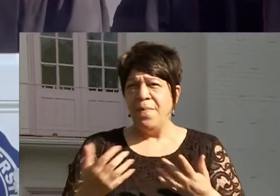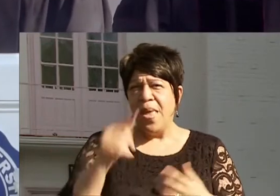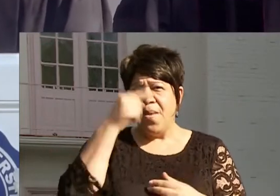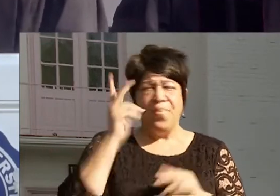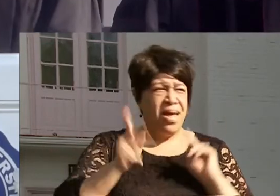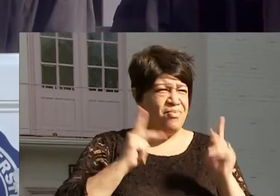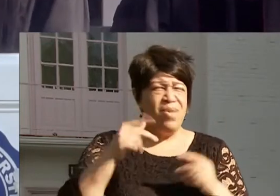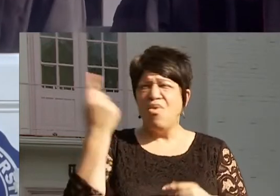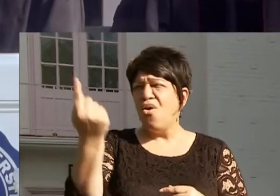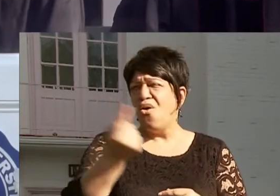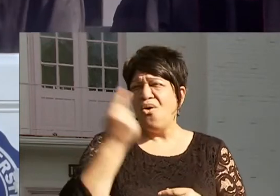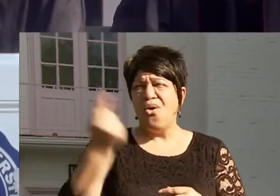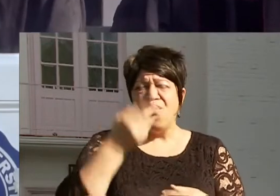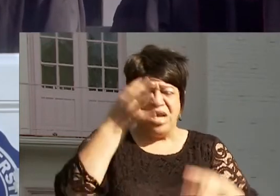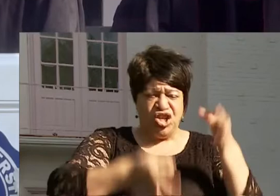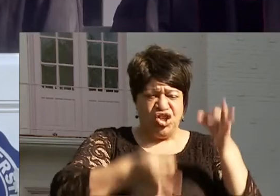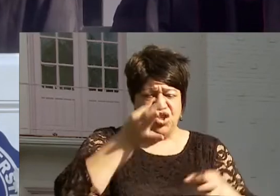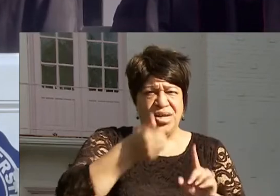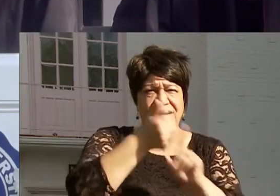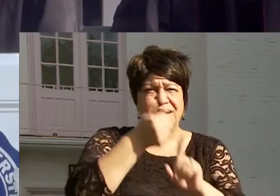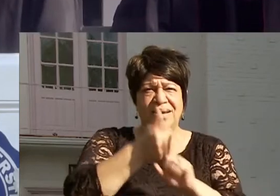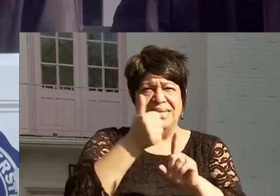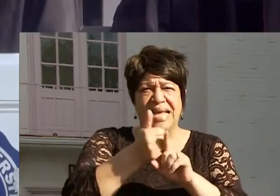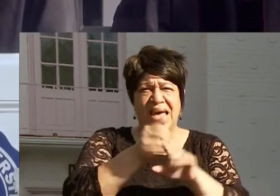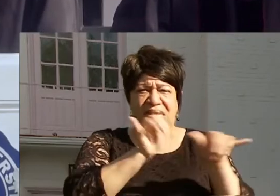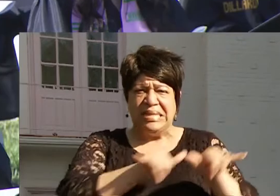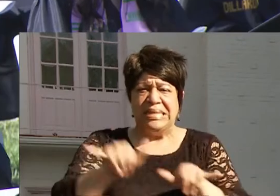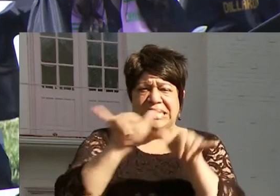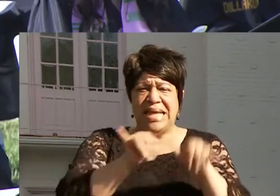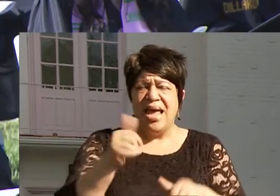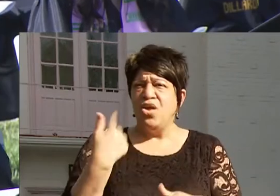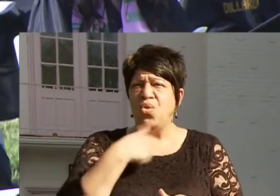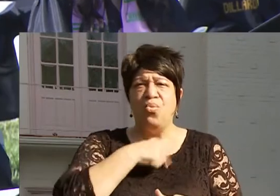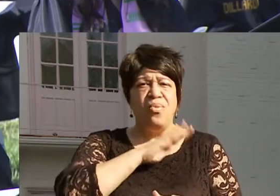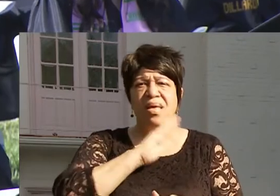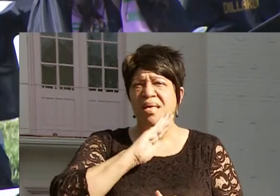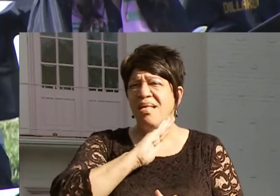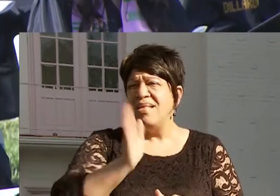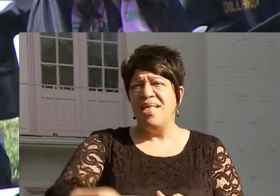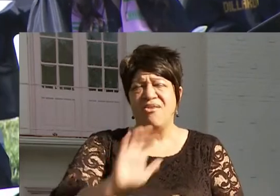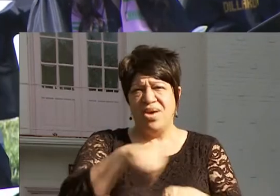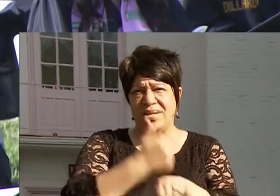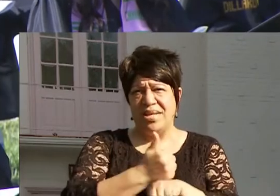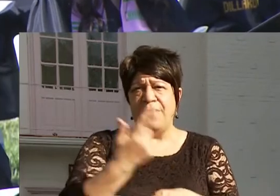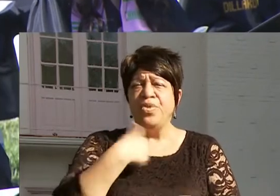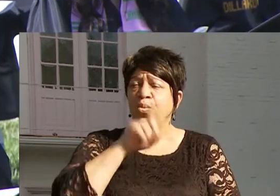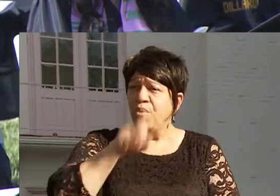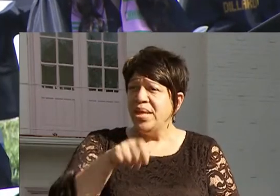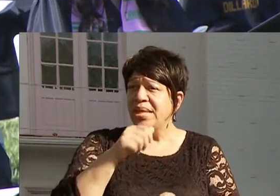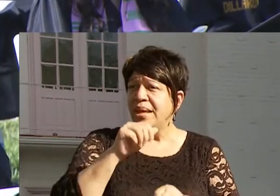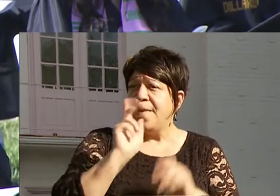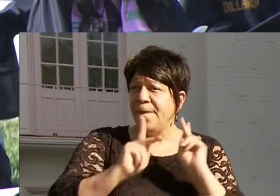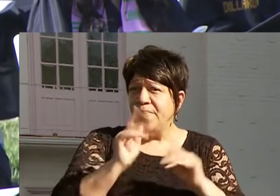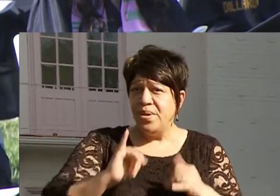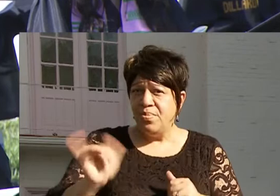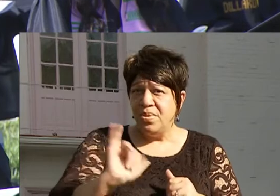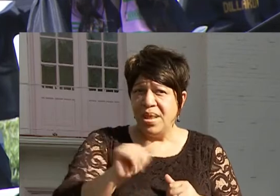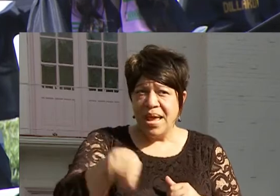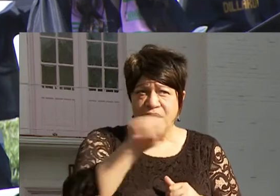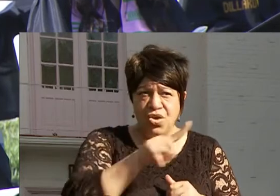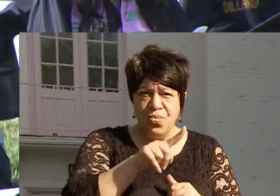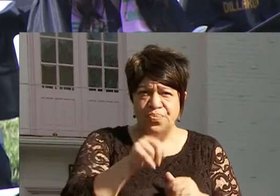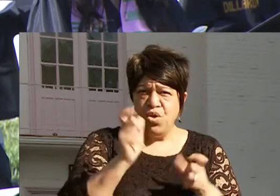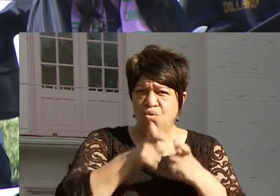judging themselves according to a standard that we never established. We need individuals like you whose greatest critics